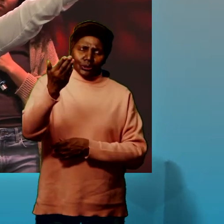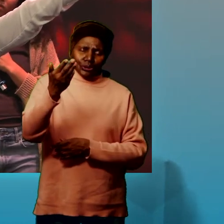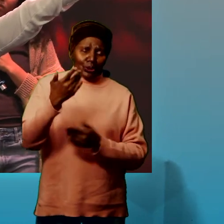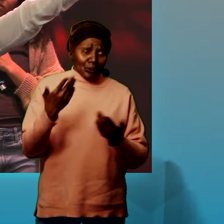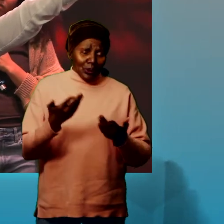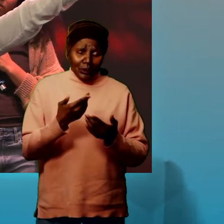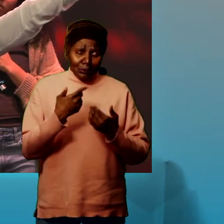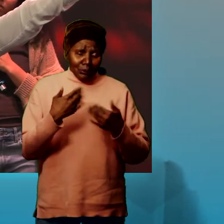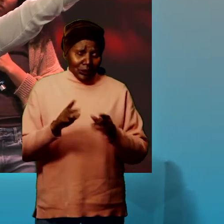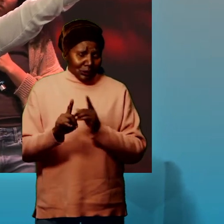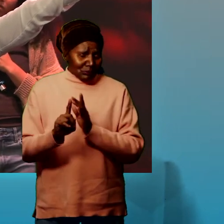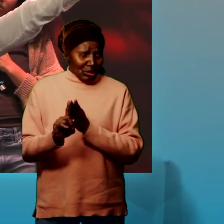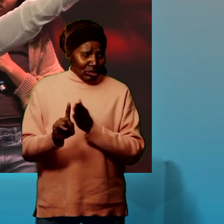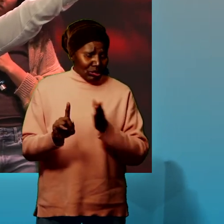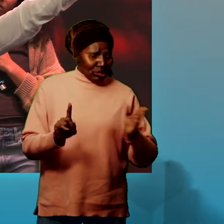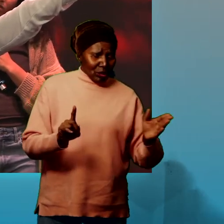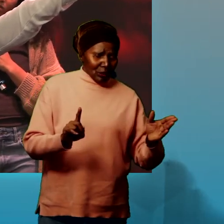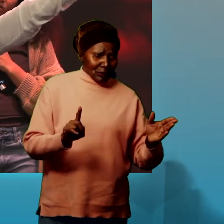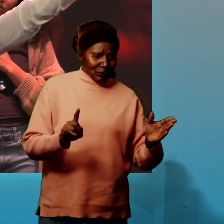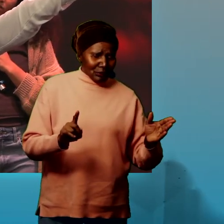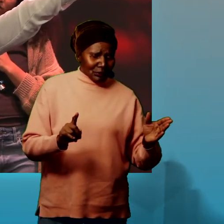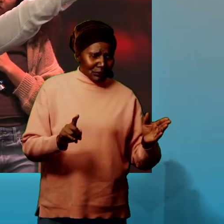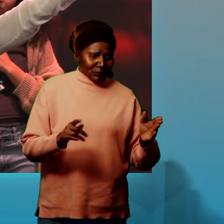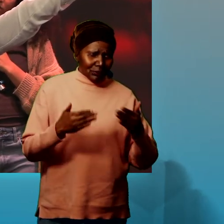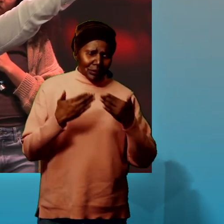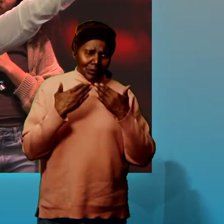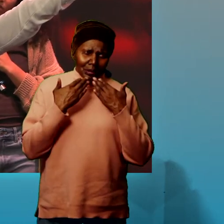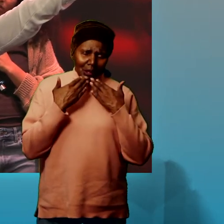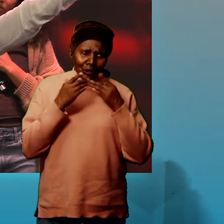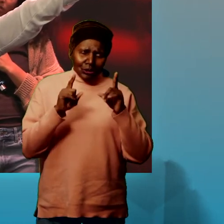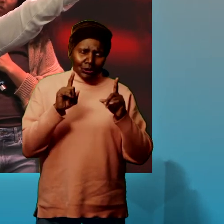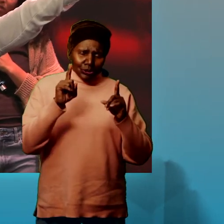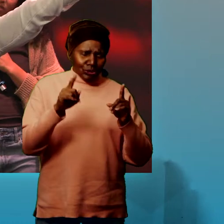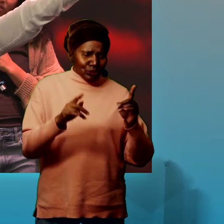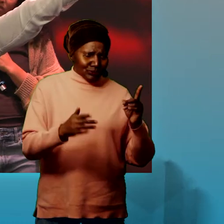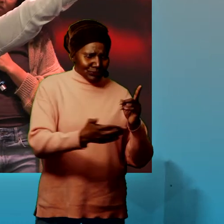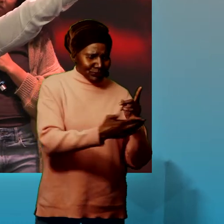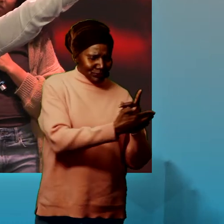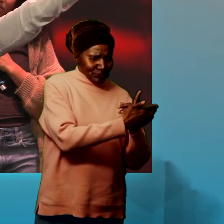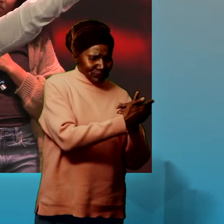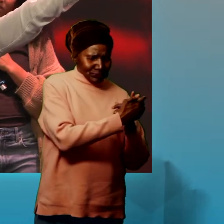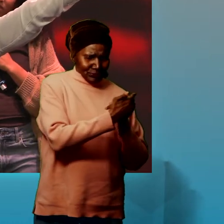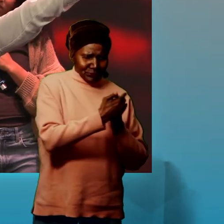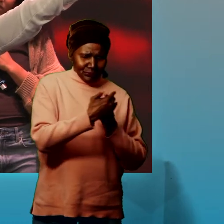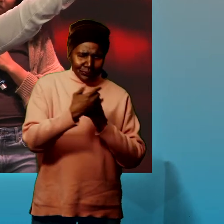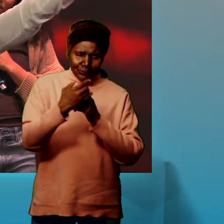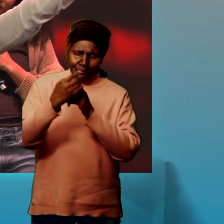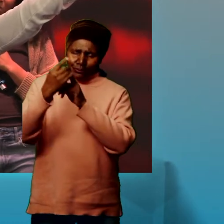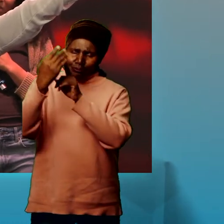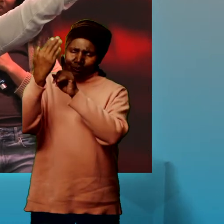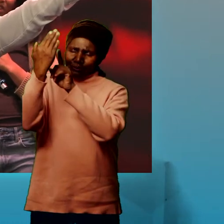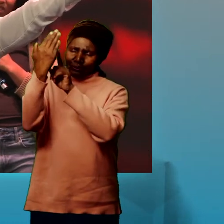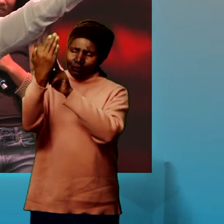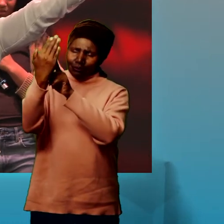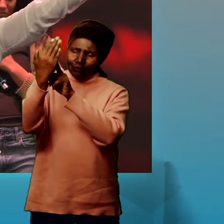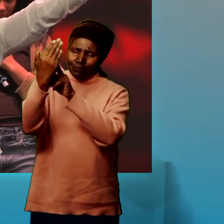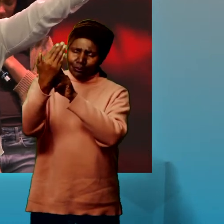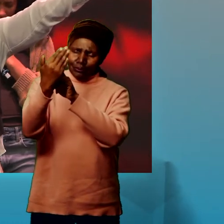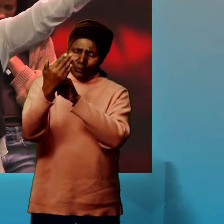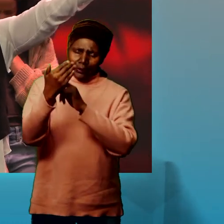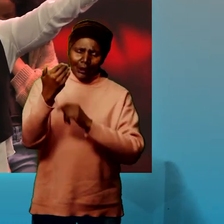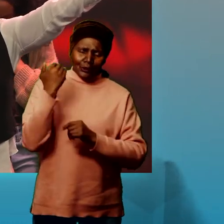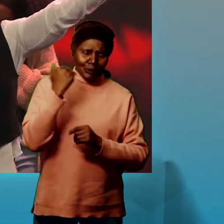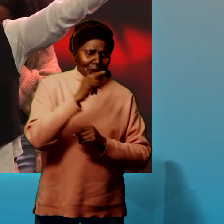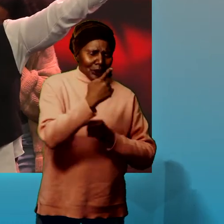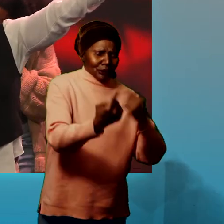astray, we thank you, Lord, that you are completely just realigning our hearts to your purpose, Lord. Reminding us, Lord,